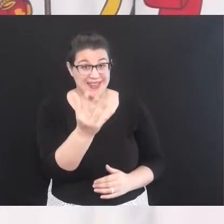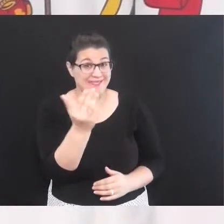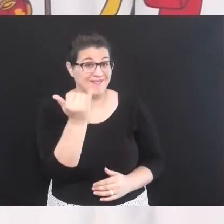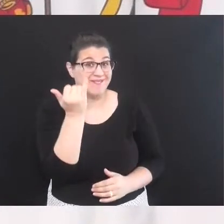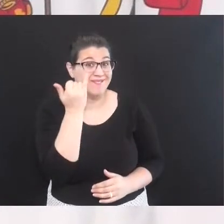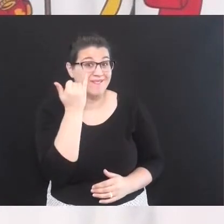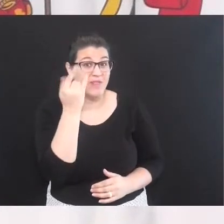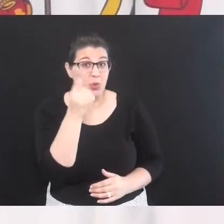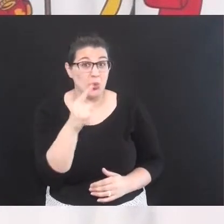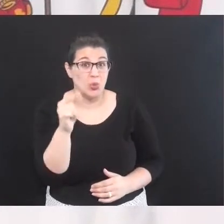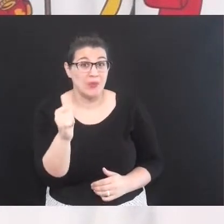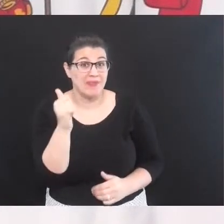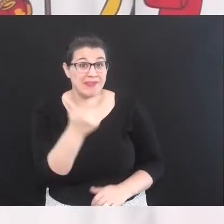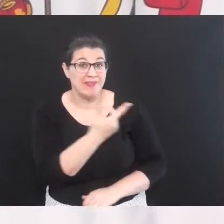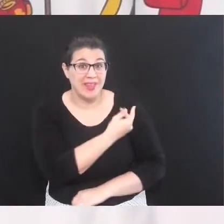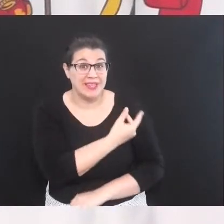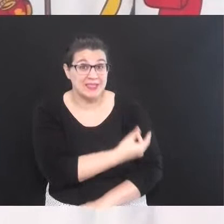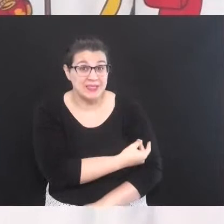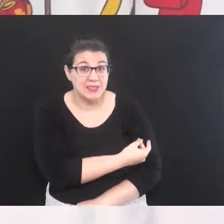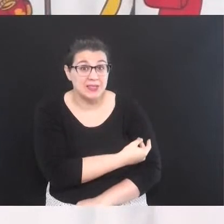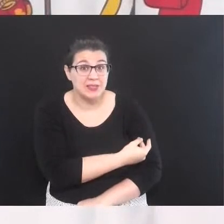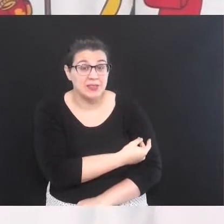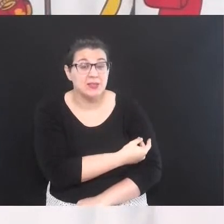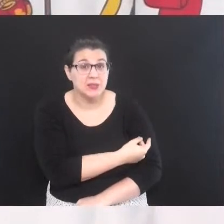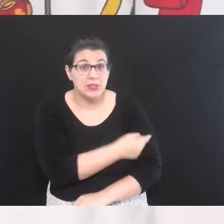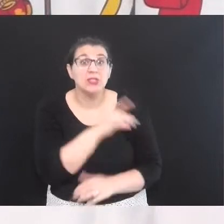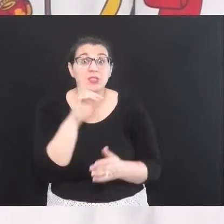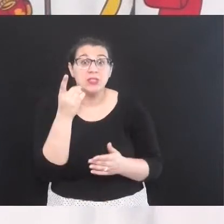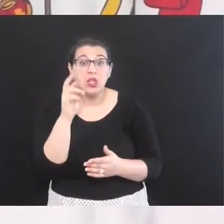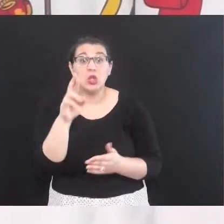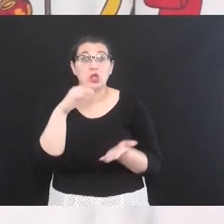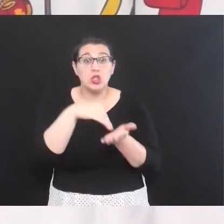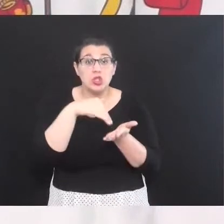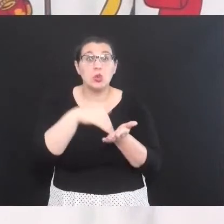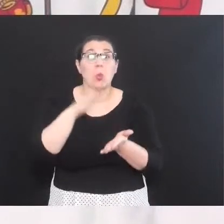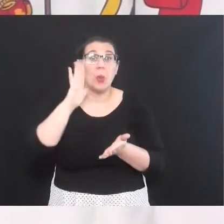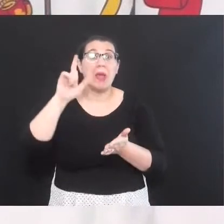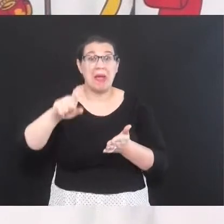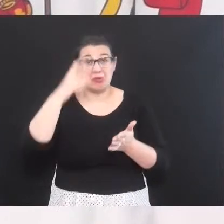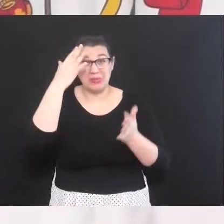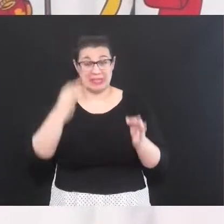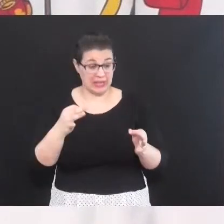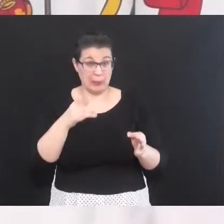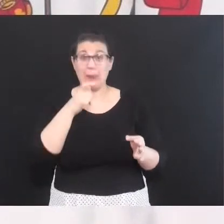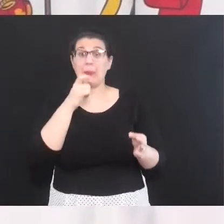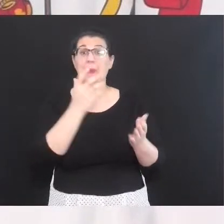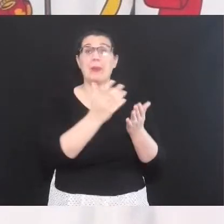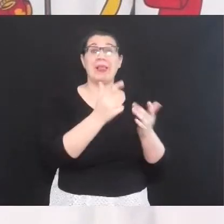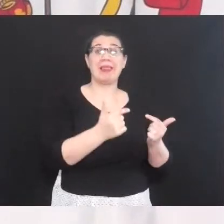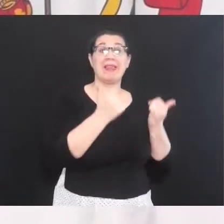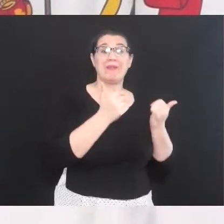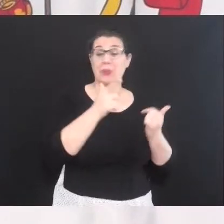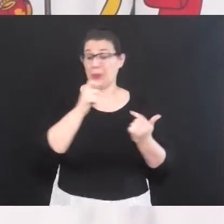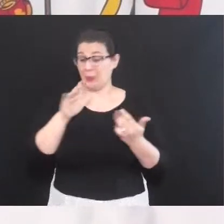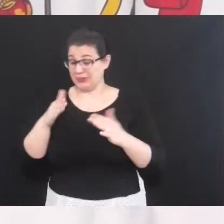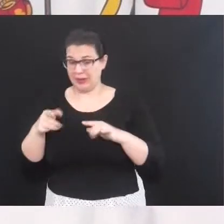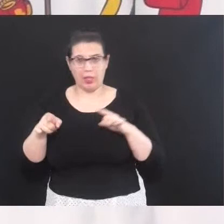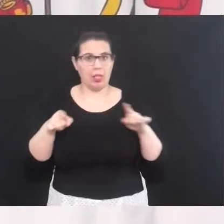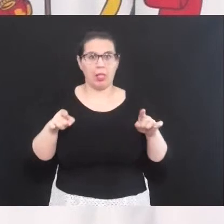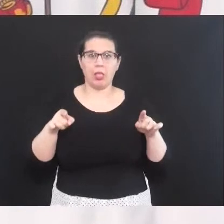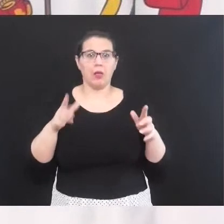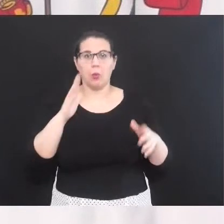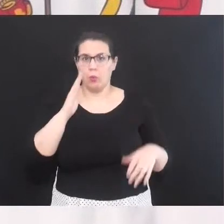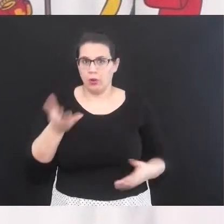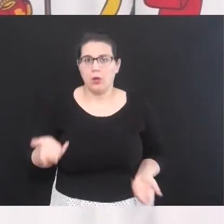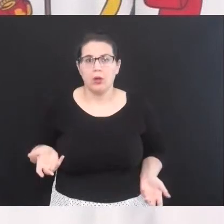vaccinated, West Virginia, that's the decisions that people will have to make. The weather will get worse. The